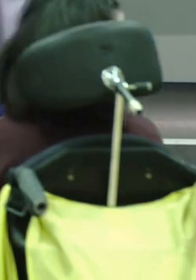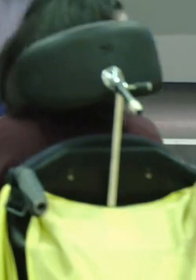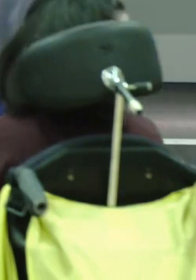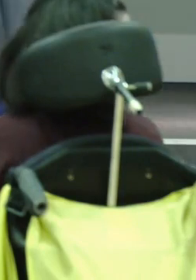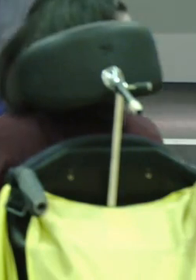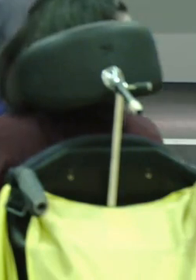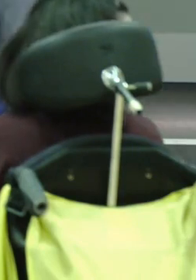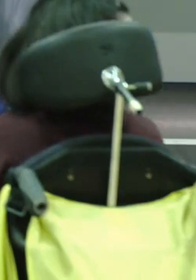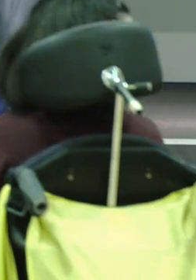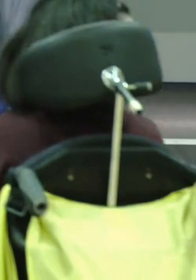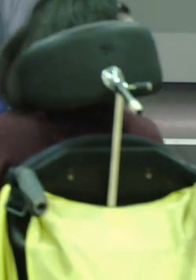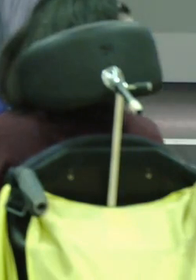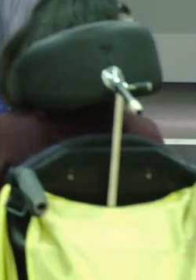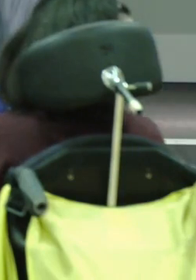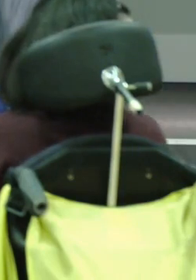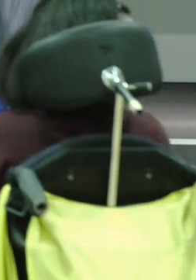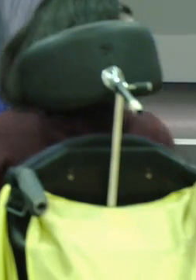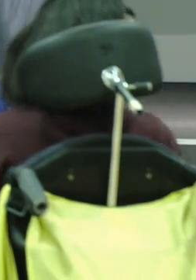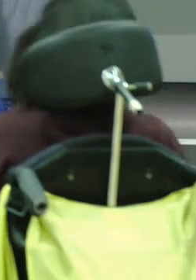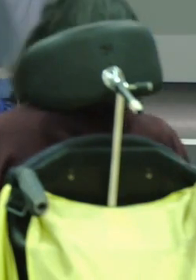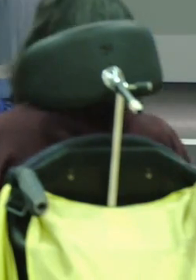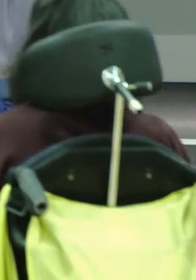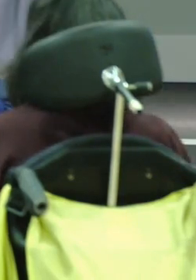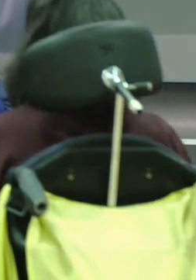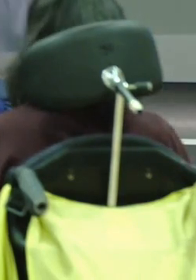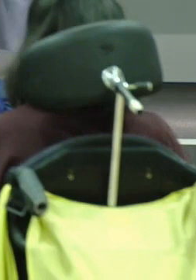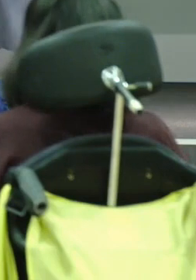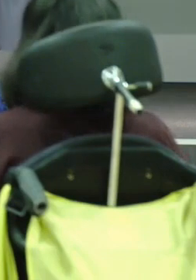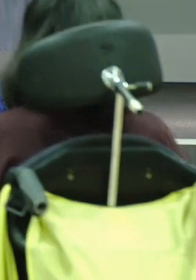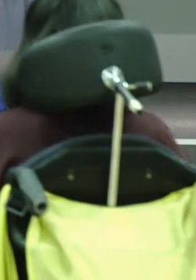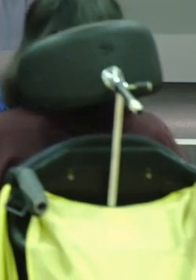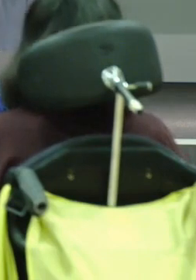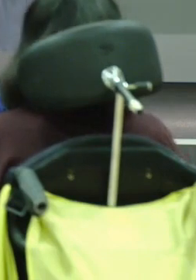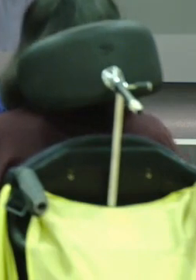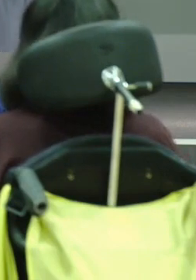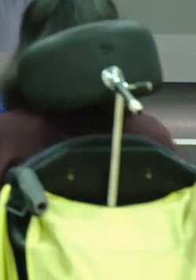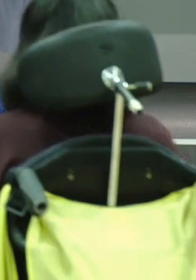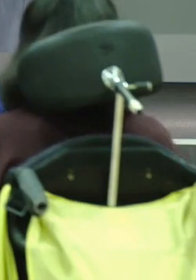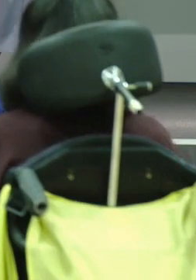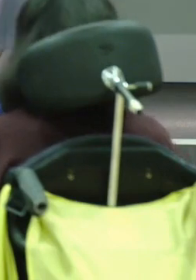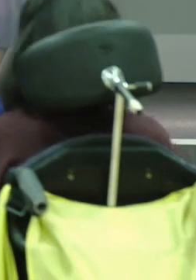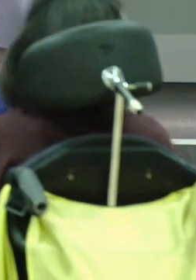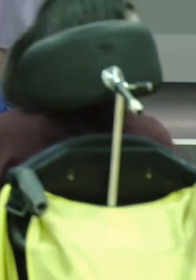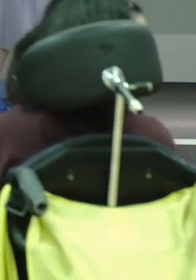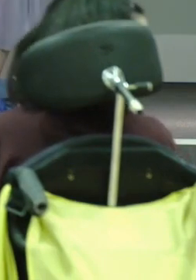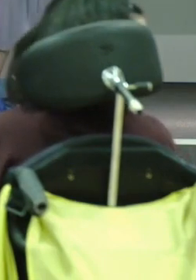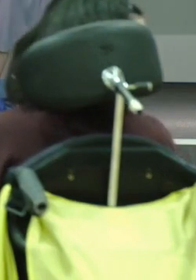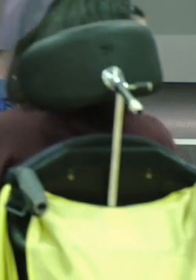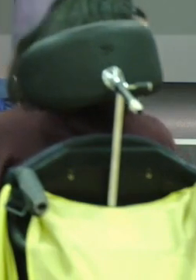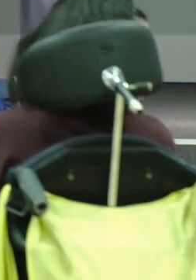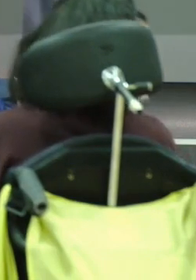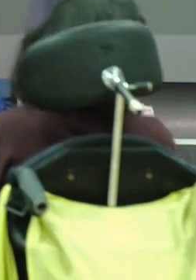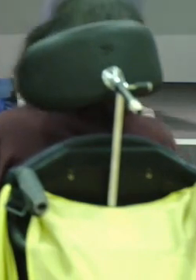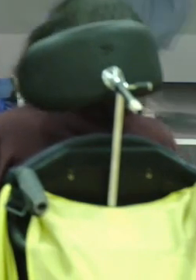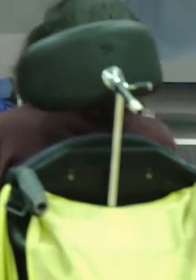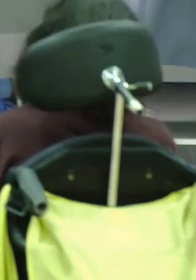So by the time they put the PowerPoint on, I will, do you hear me clear? Okay, good. So as Kapka